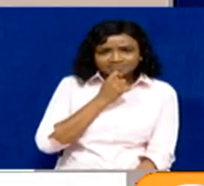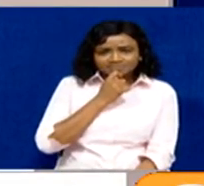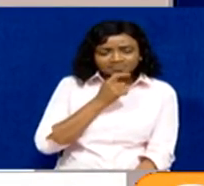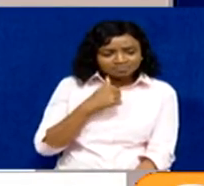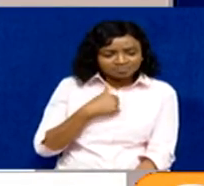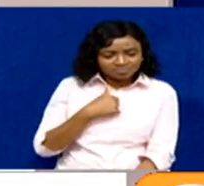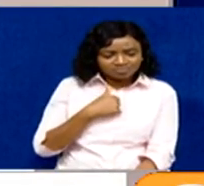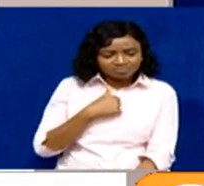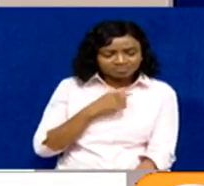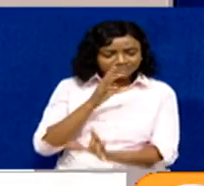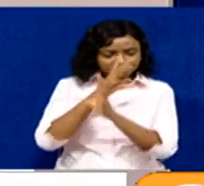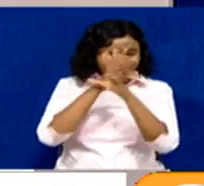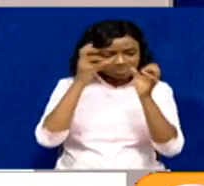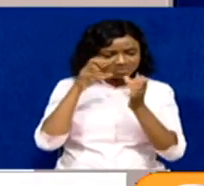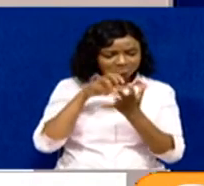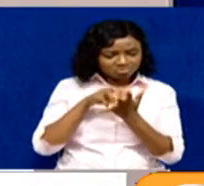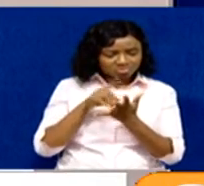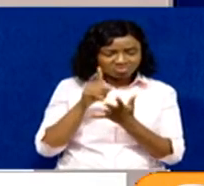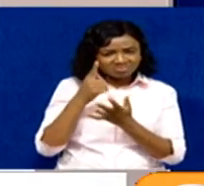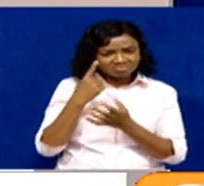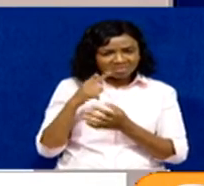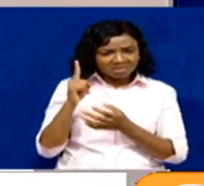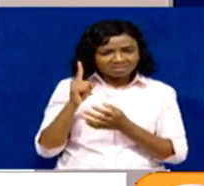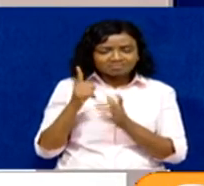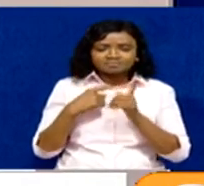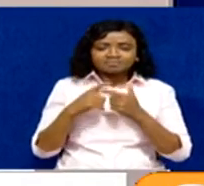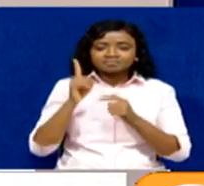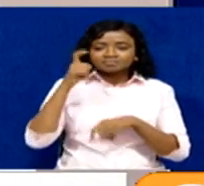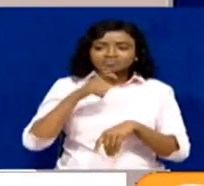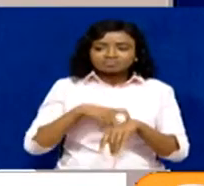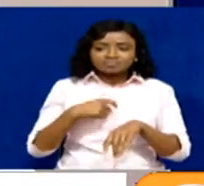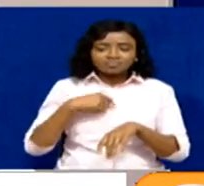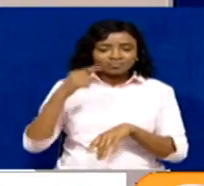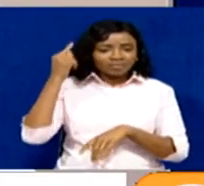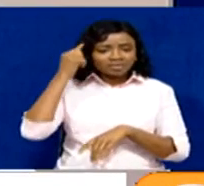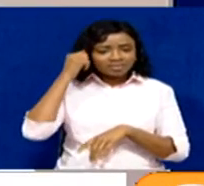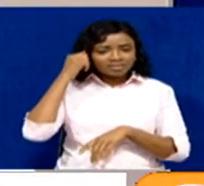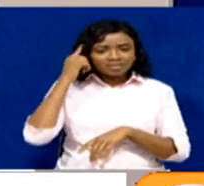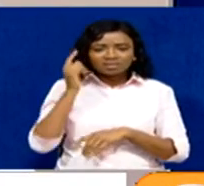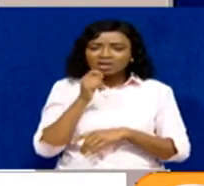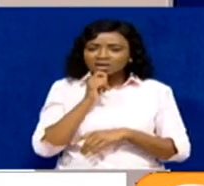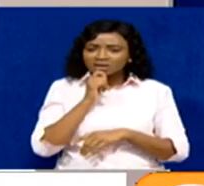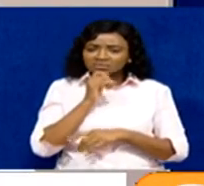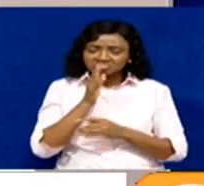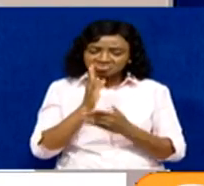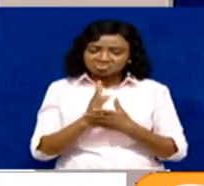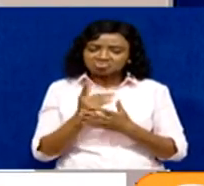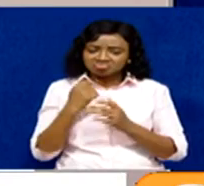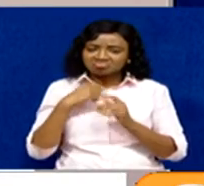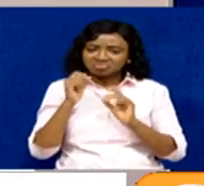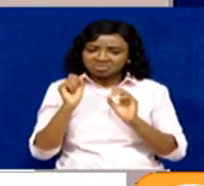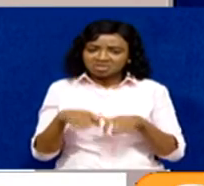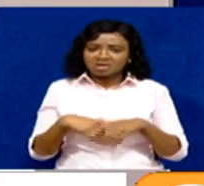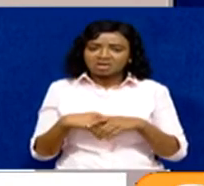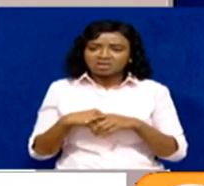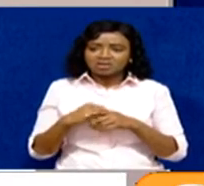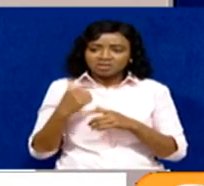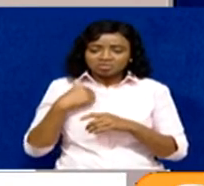proposition? And a time was reached when I thought, actually, this is something that I could do. And I was working